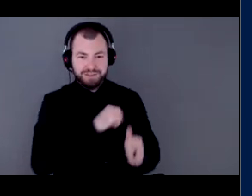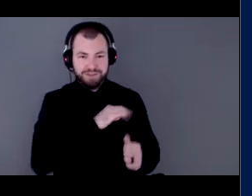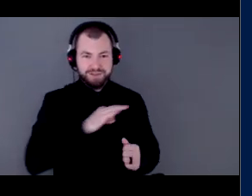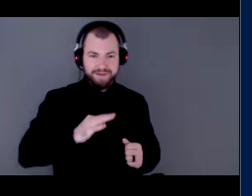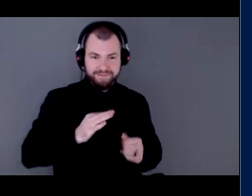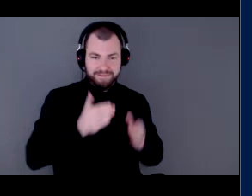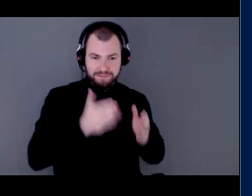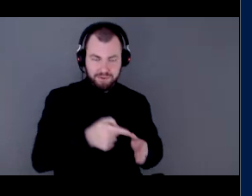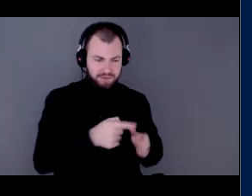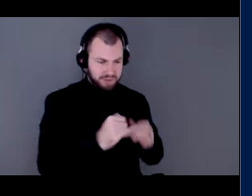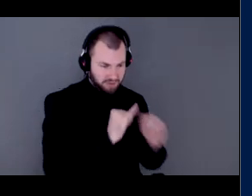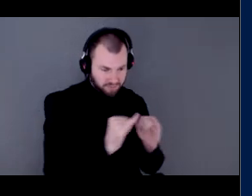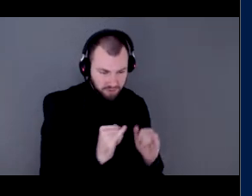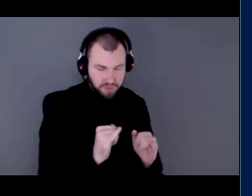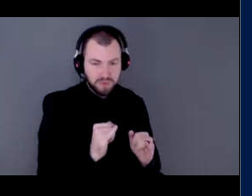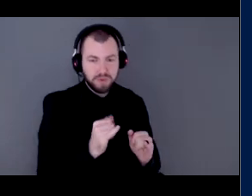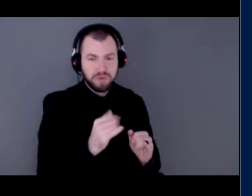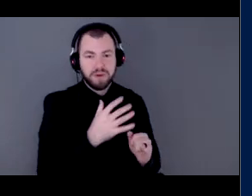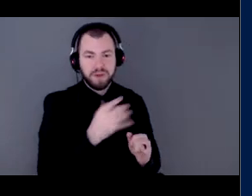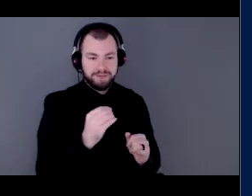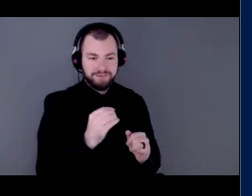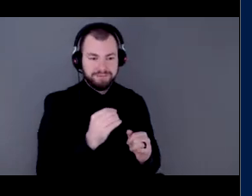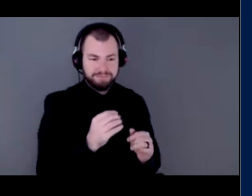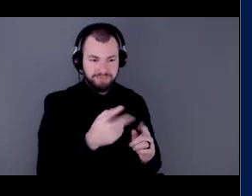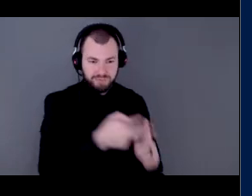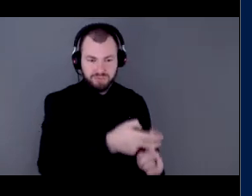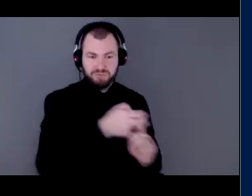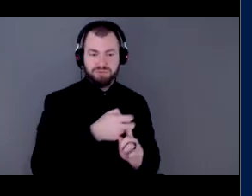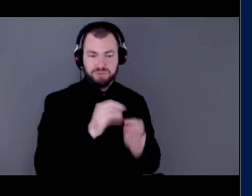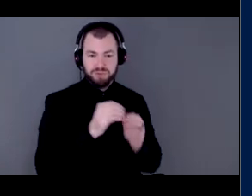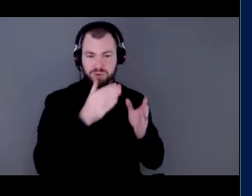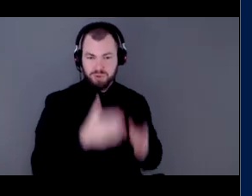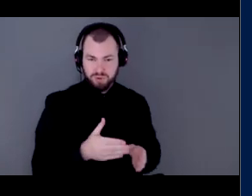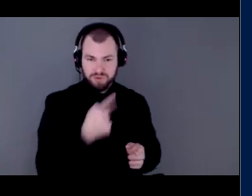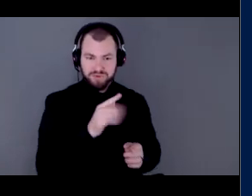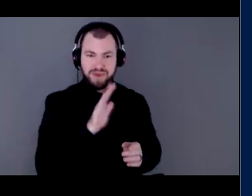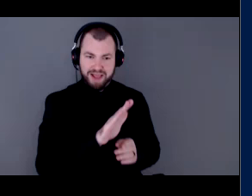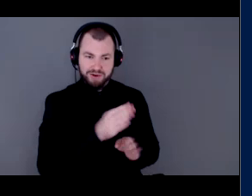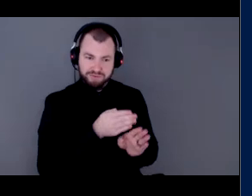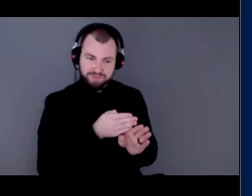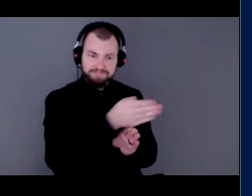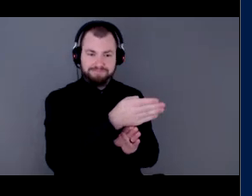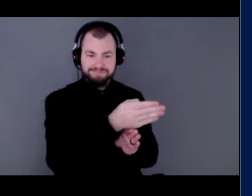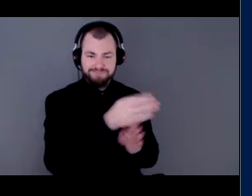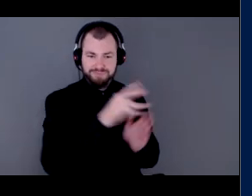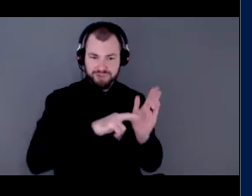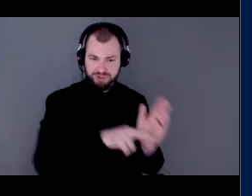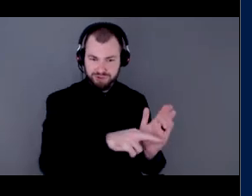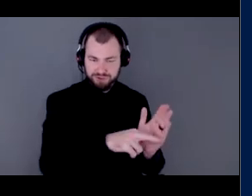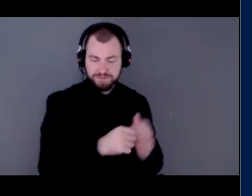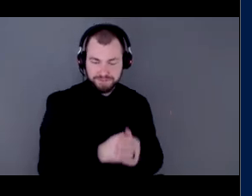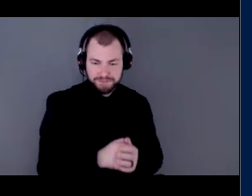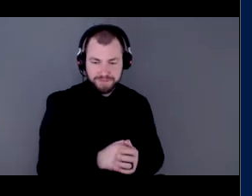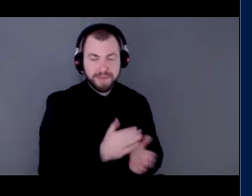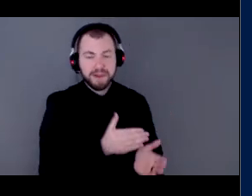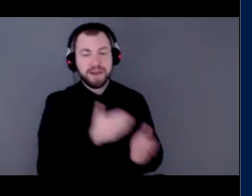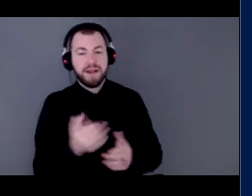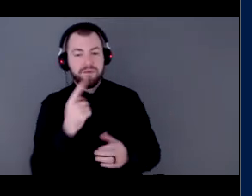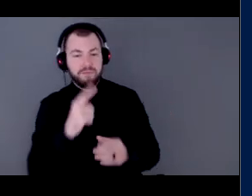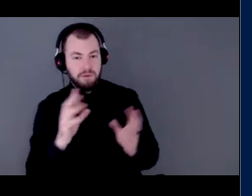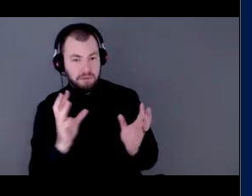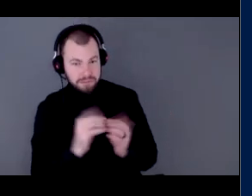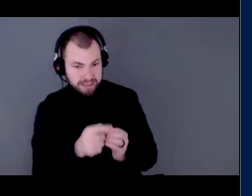all the process to actually recruit students who cater to their particular research track. And then when it comes to meeting, yes, that is what